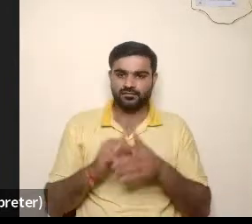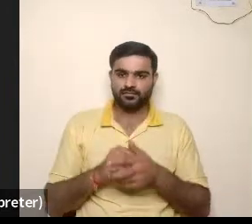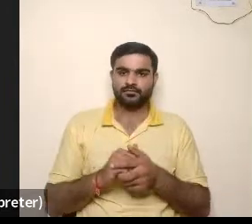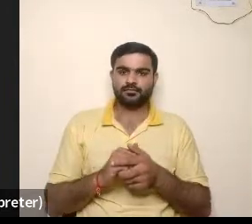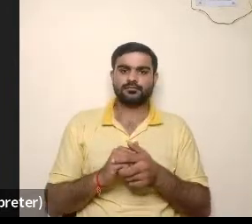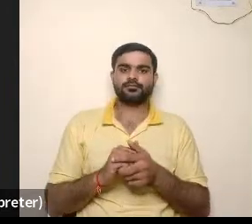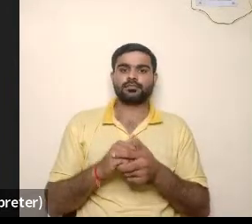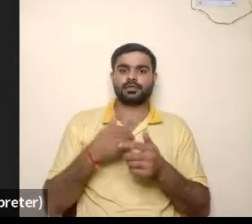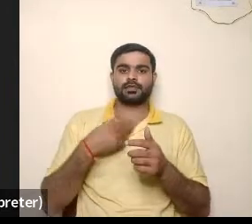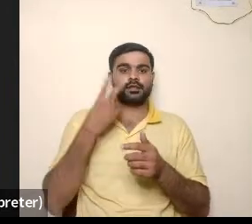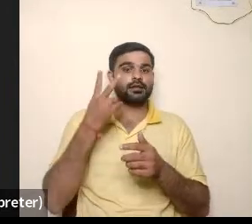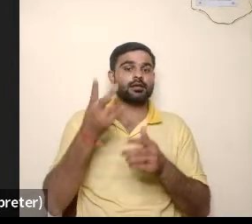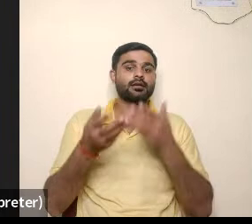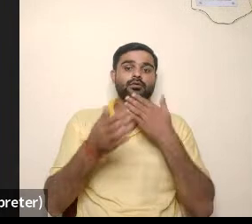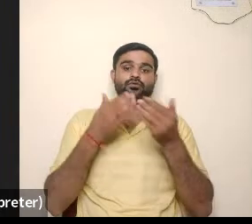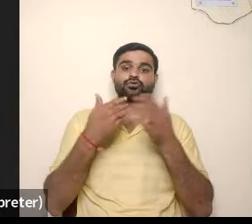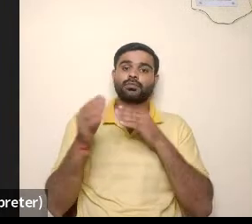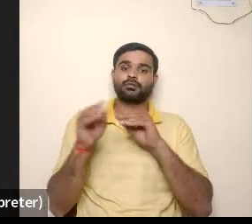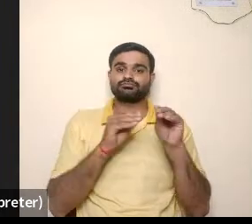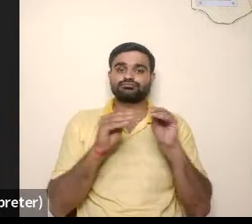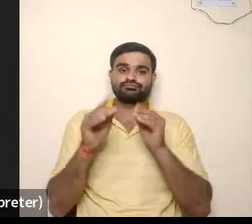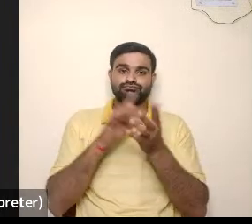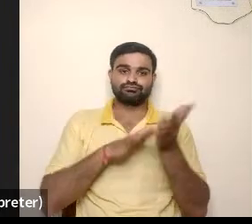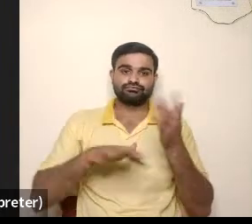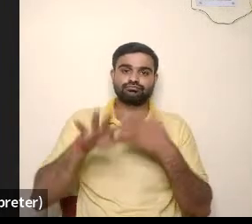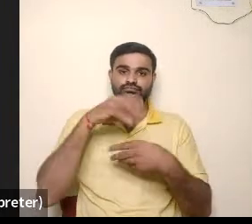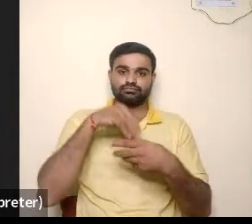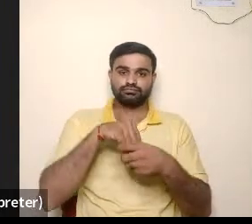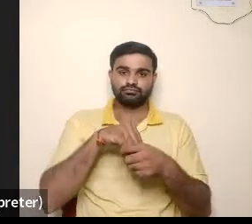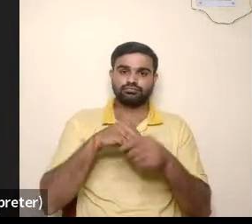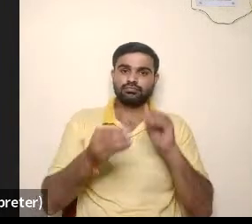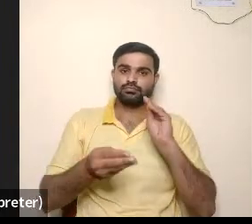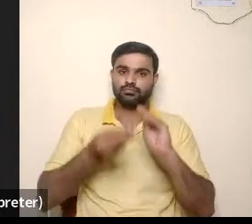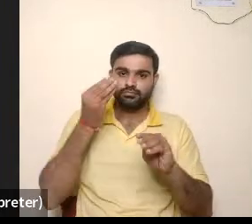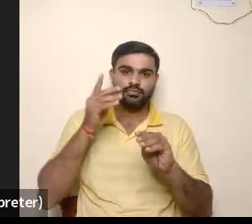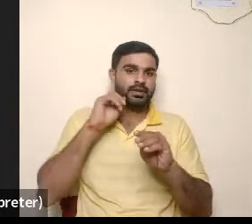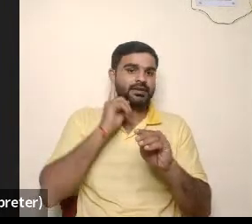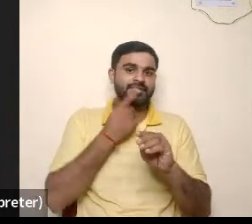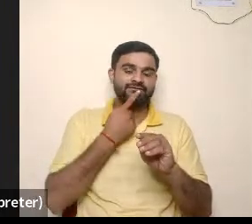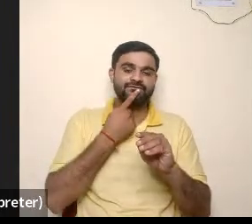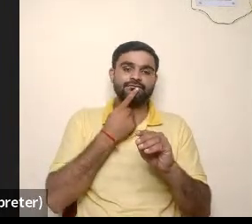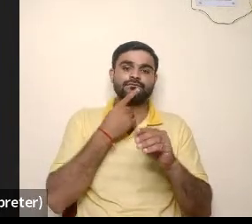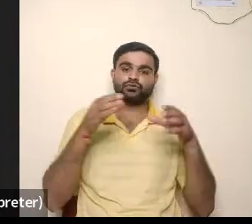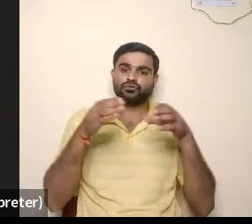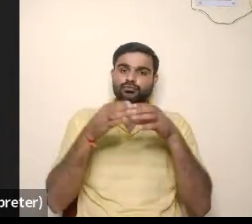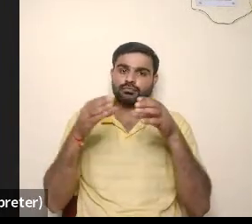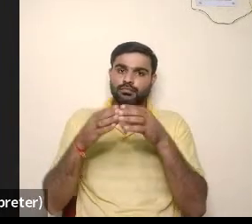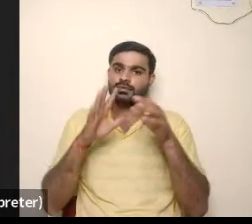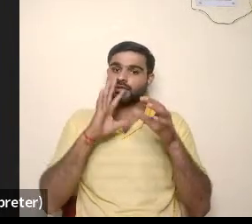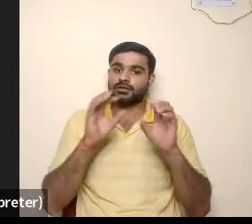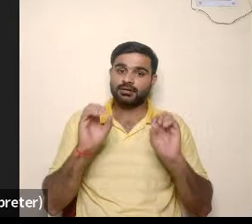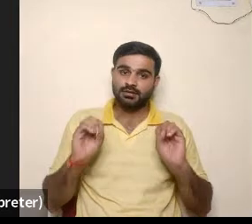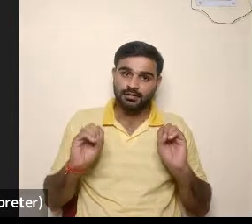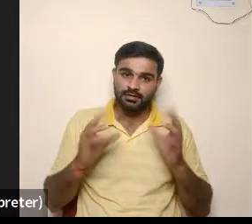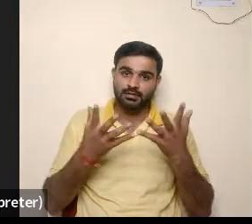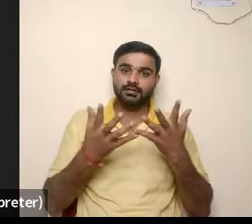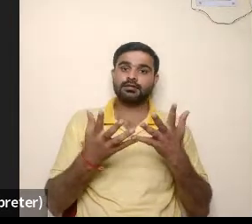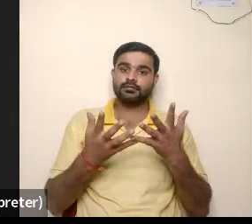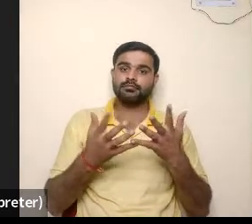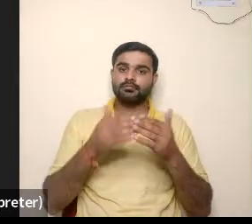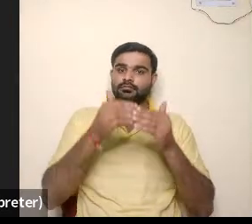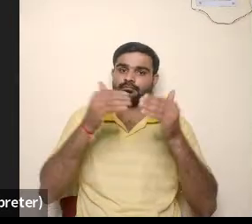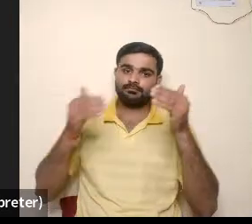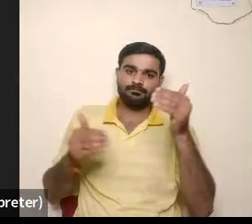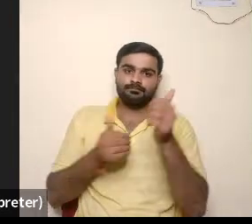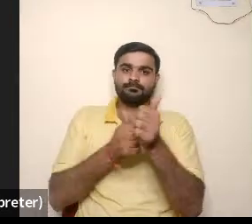somewhere either there has to be a movement where more of the deaf and hearing impaired groups really start getting behind this,